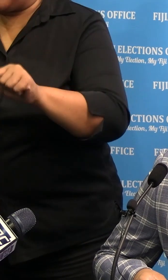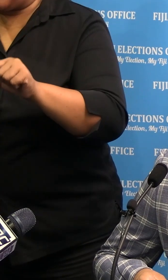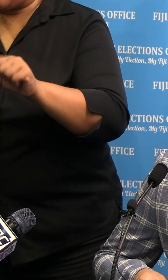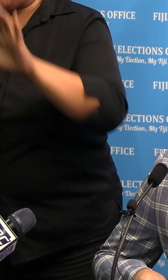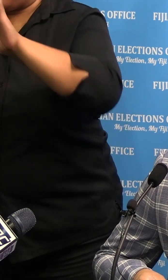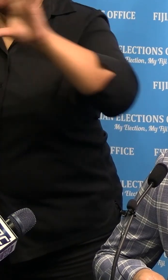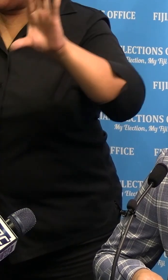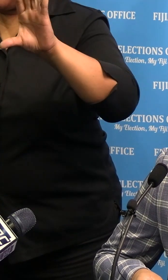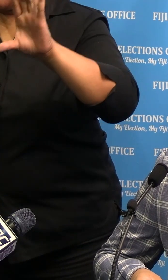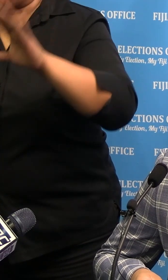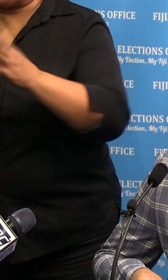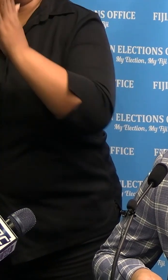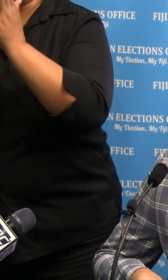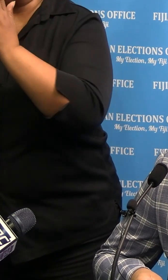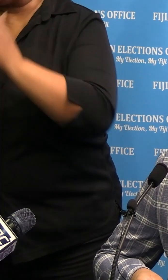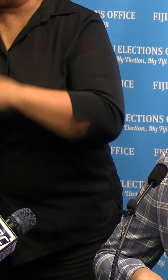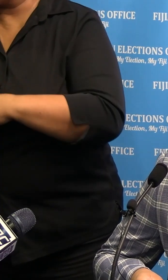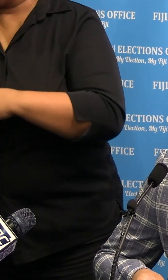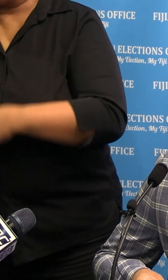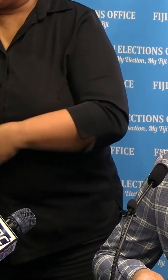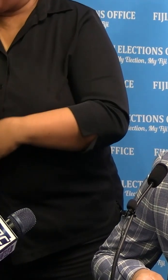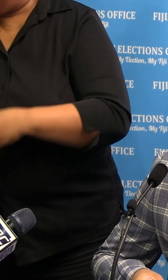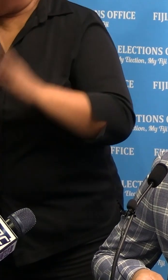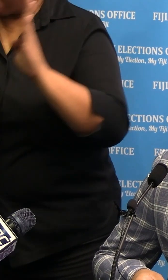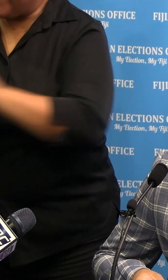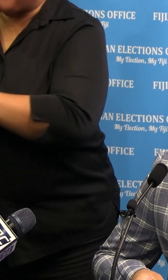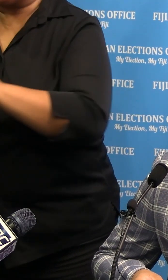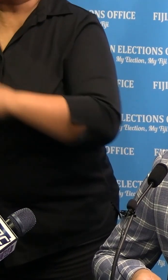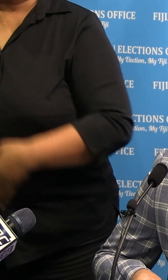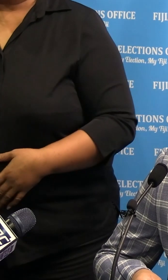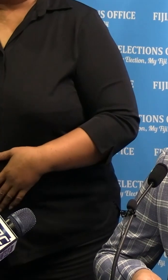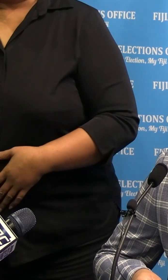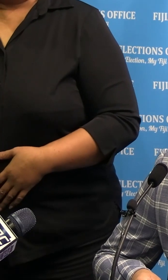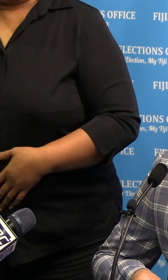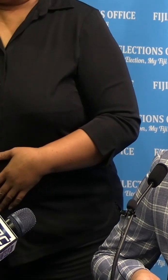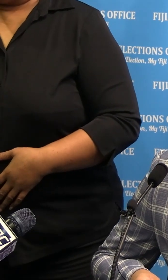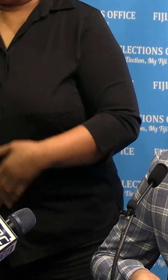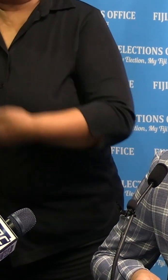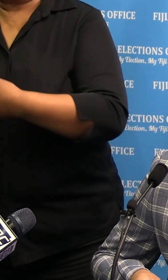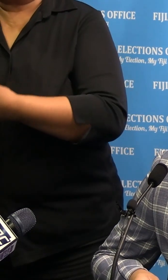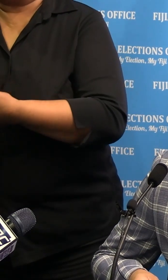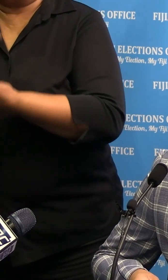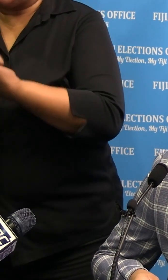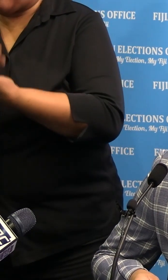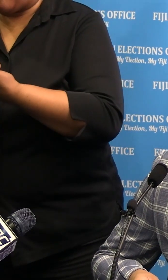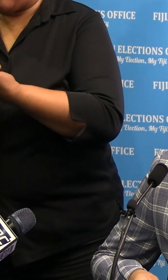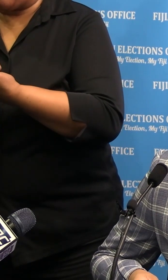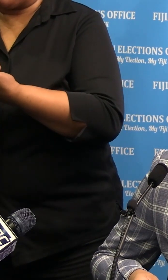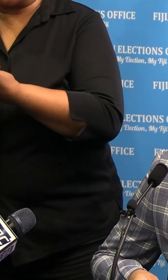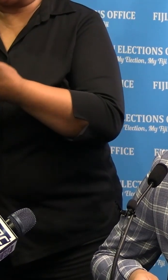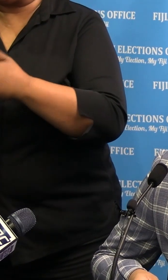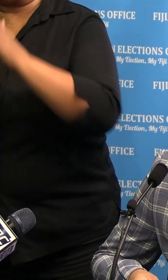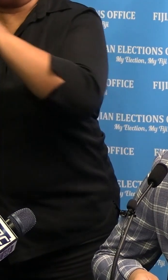banners and stickers on cars and stickers on shop windows and stickers wherever you go, if you have got